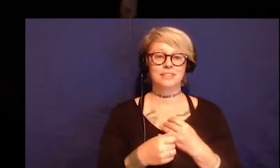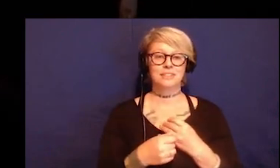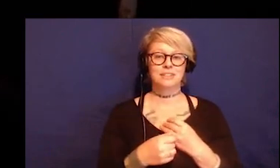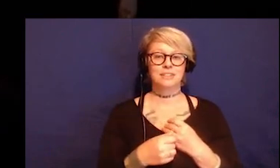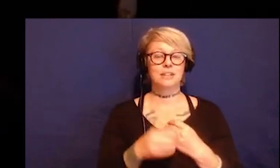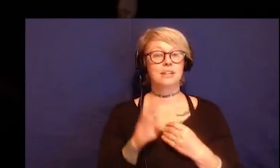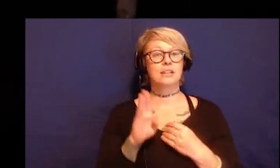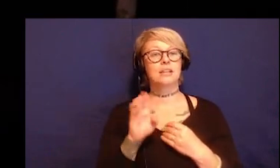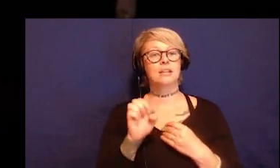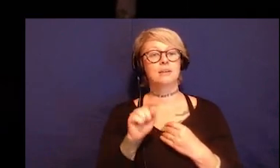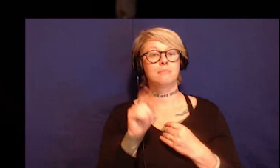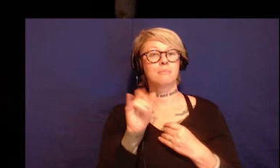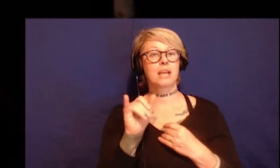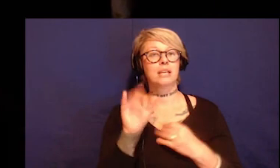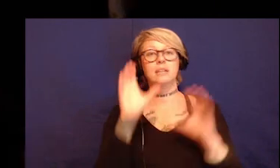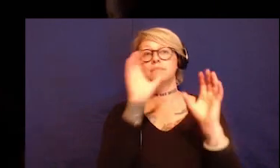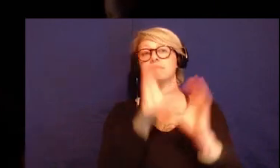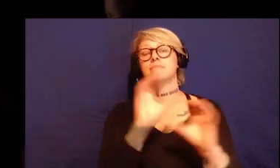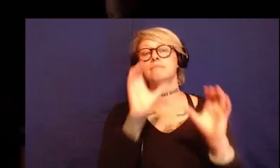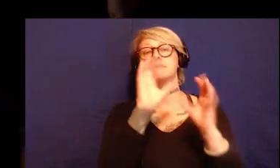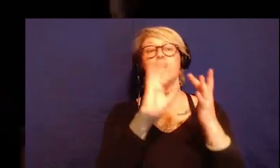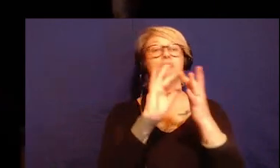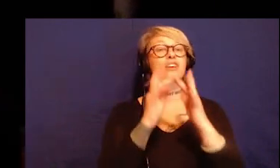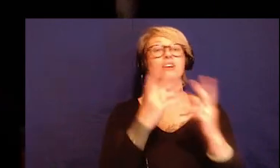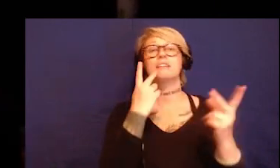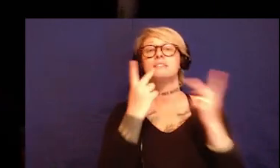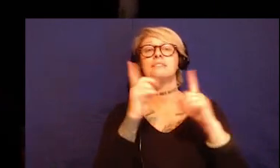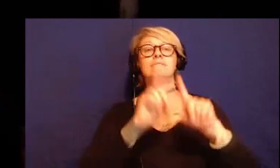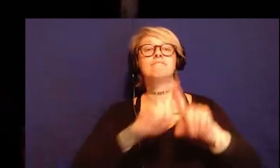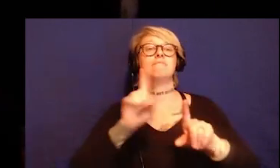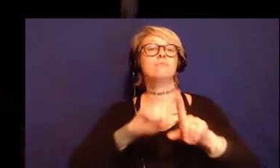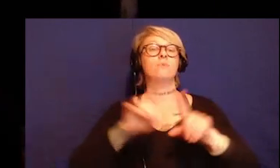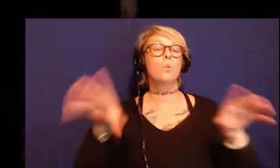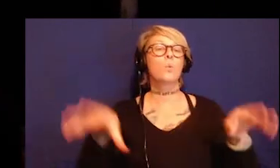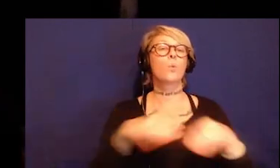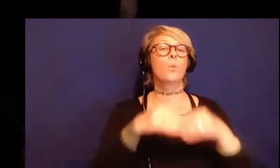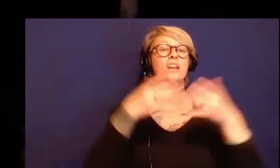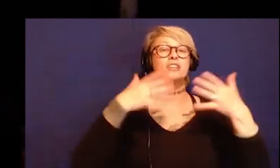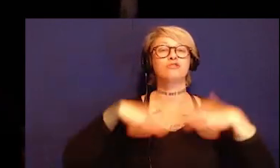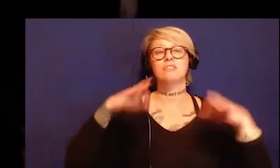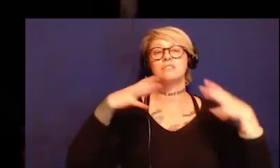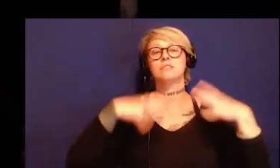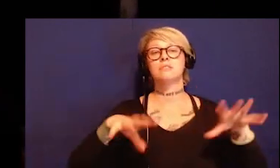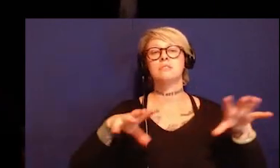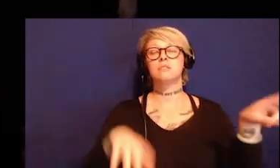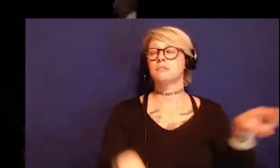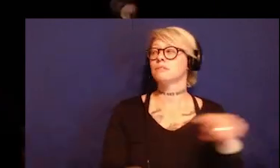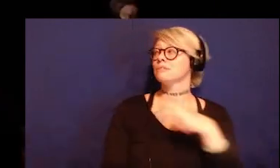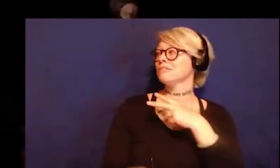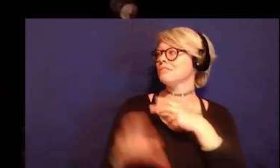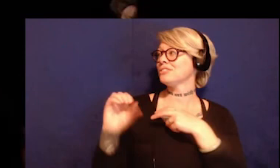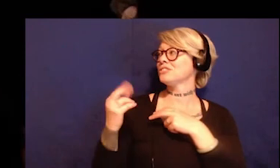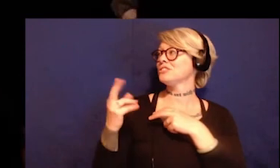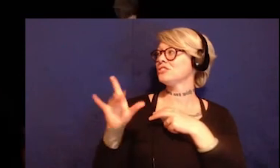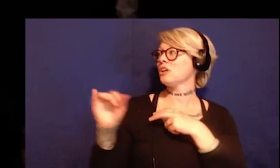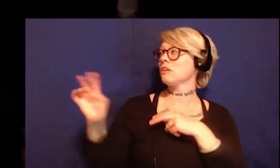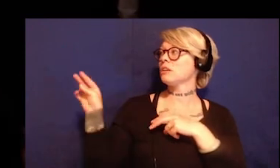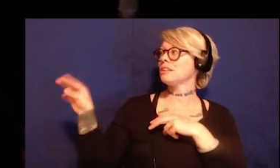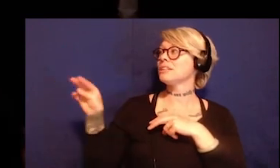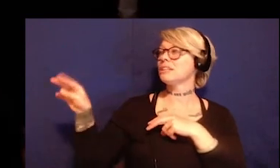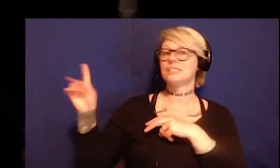Betty browses the internet, looking at wedding dresses. She looks behind her at Charlie in the living room, watching